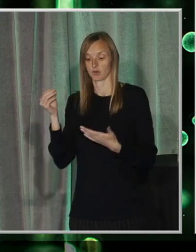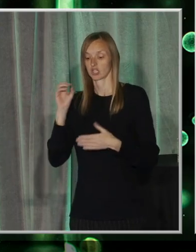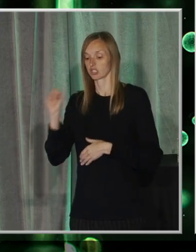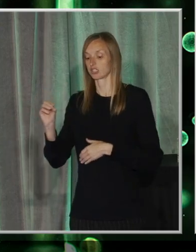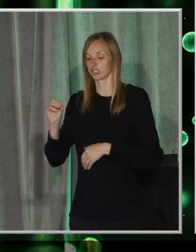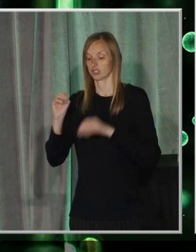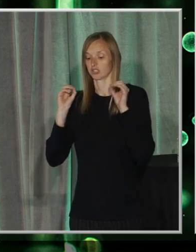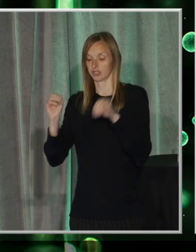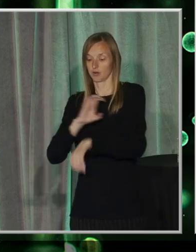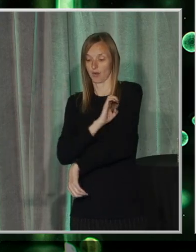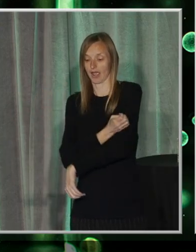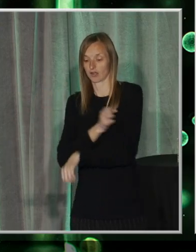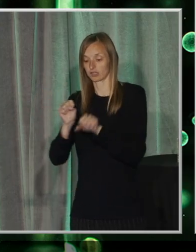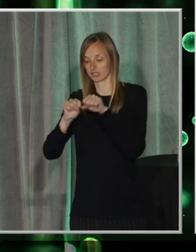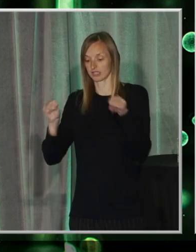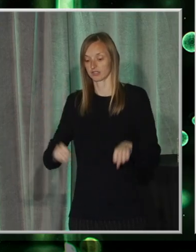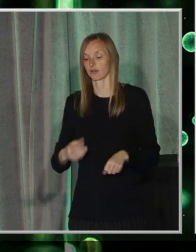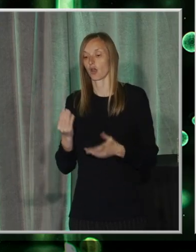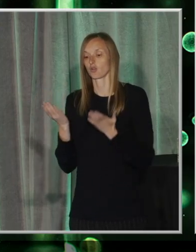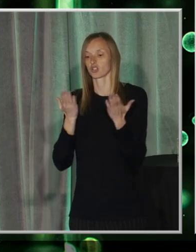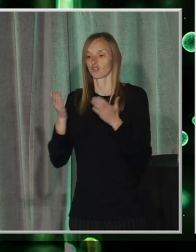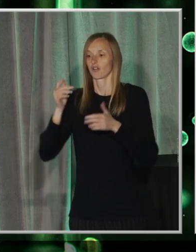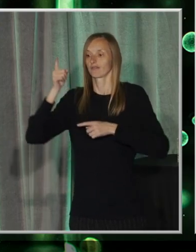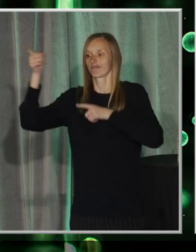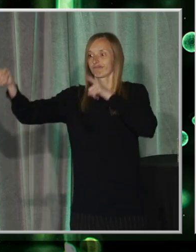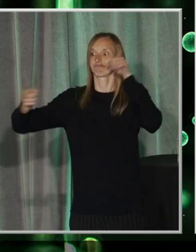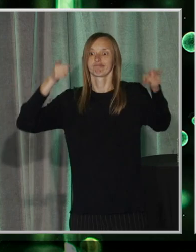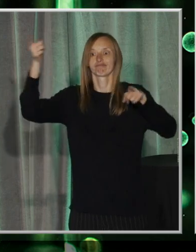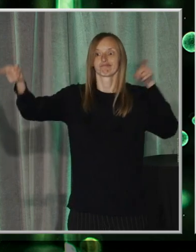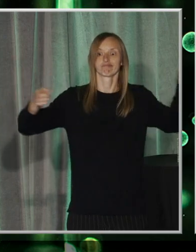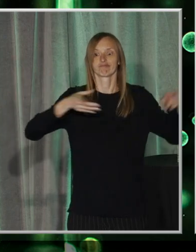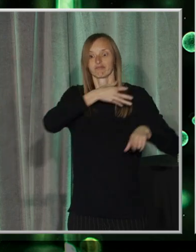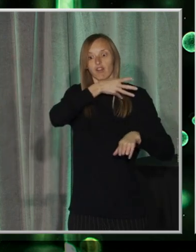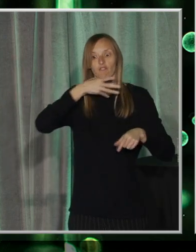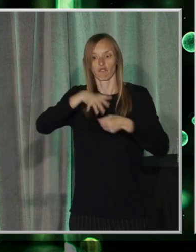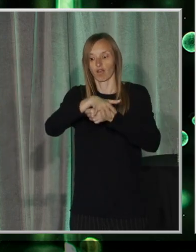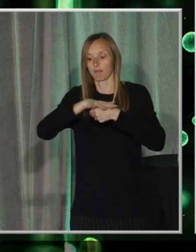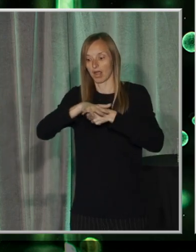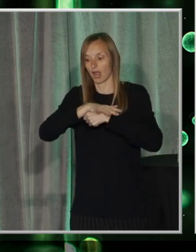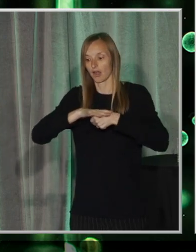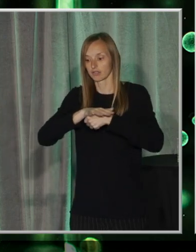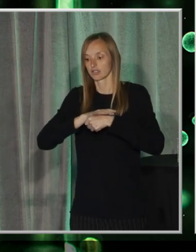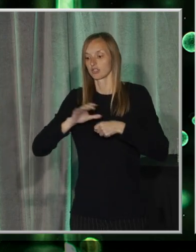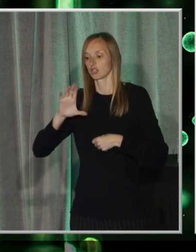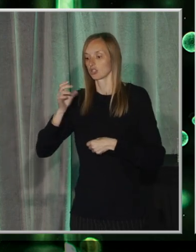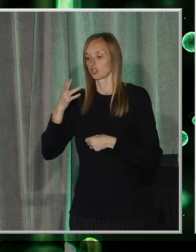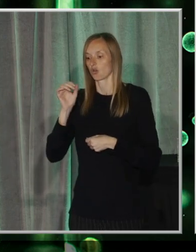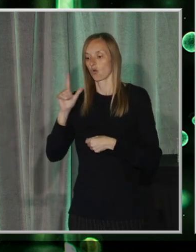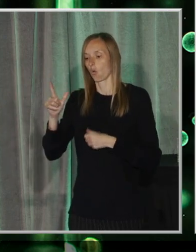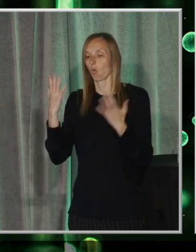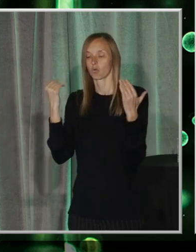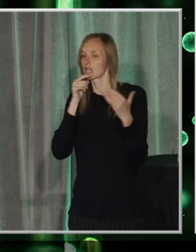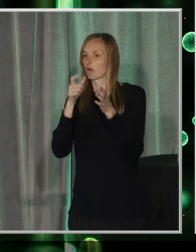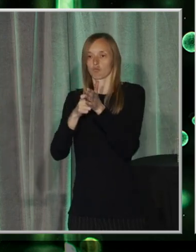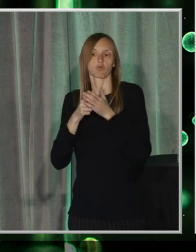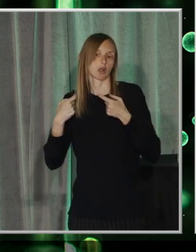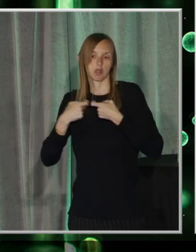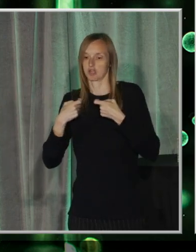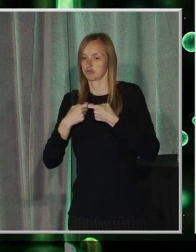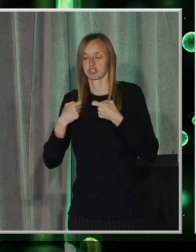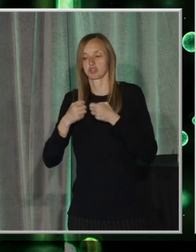system, and it will also serve in remote area as this charcoal cooler doesn't require electricity to